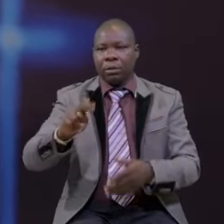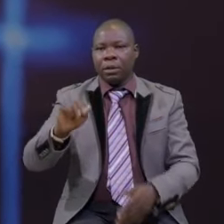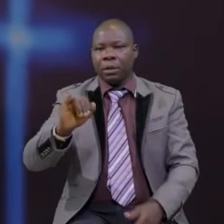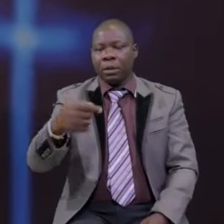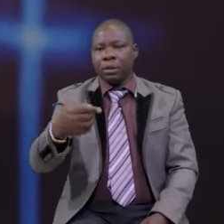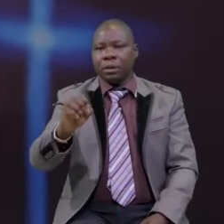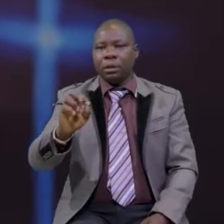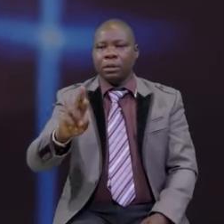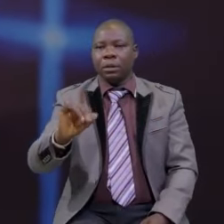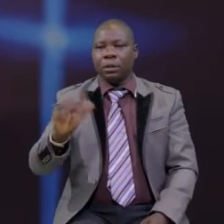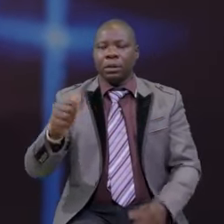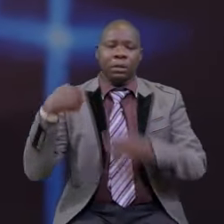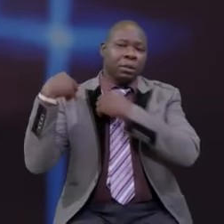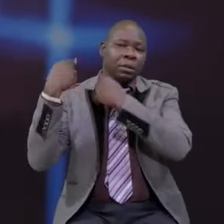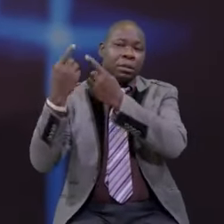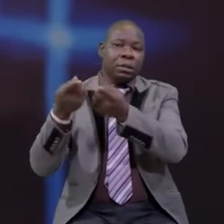since